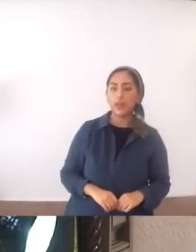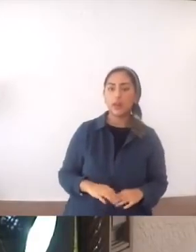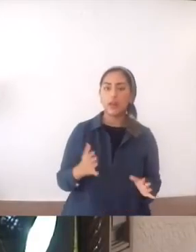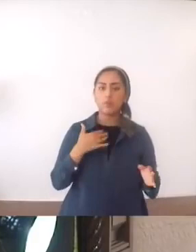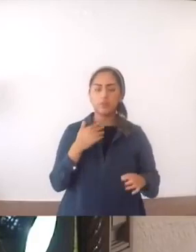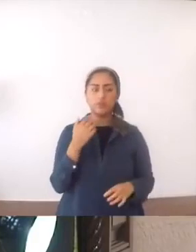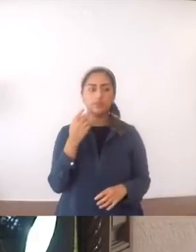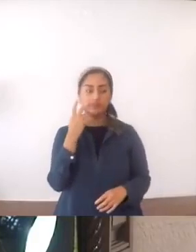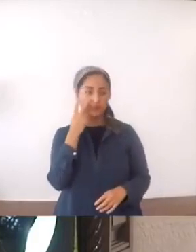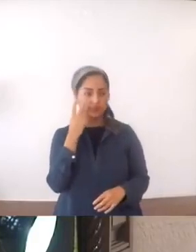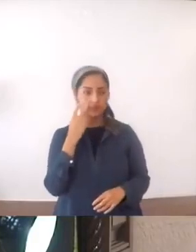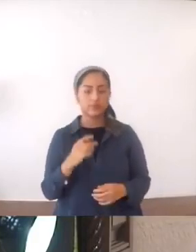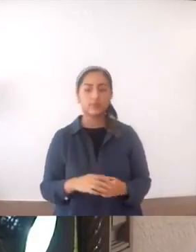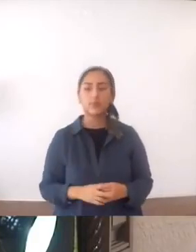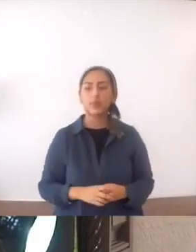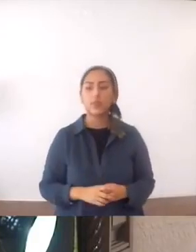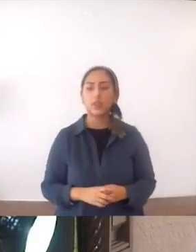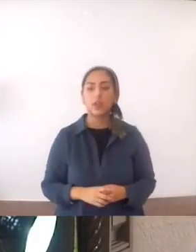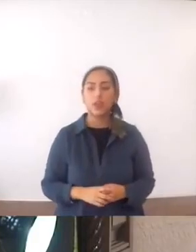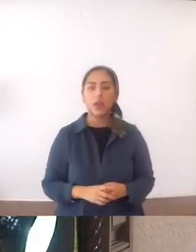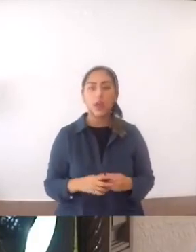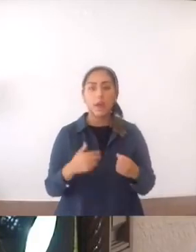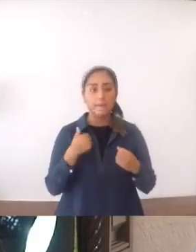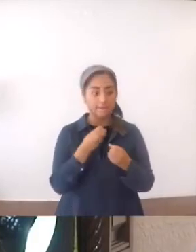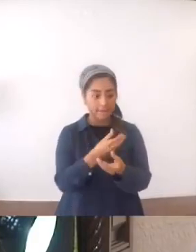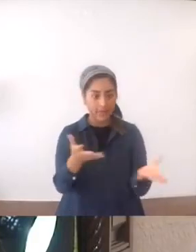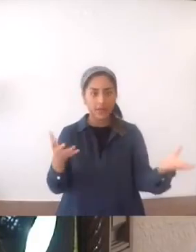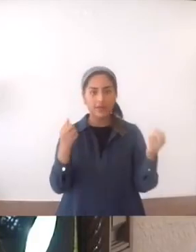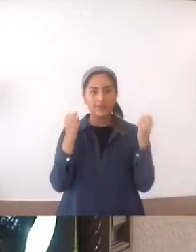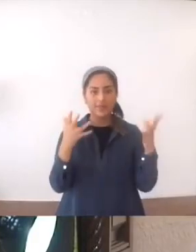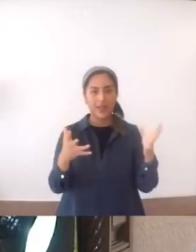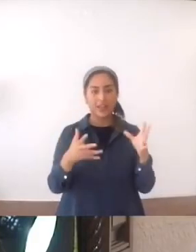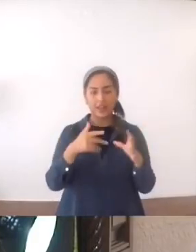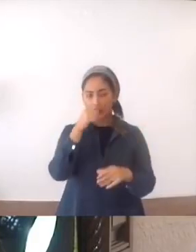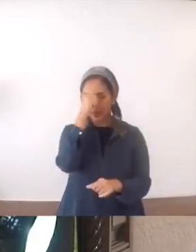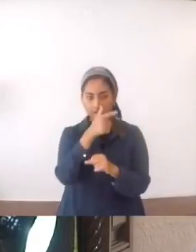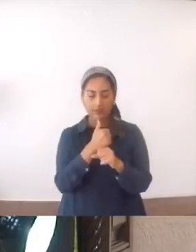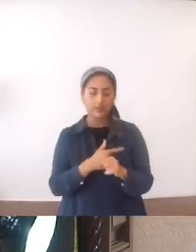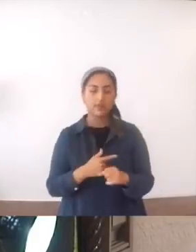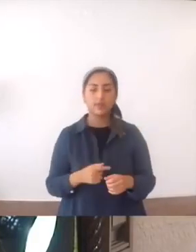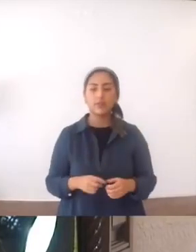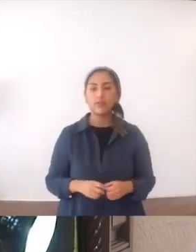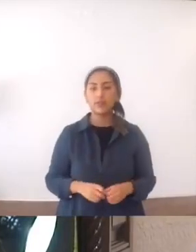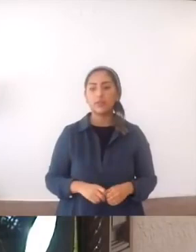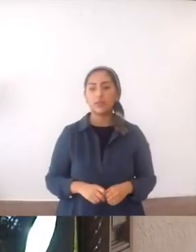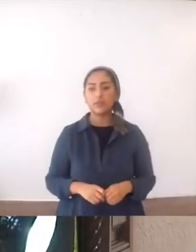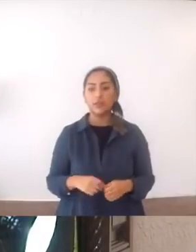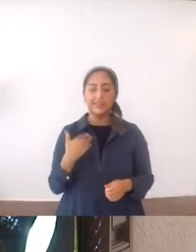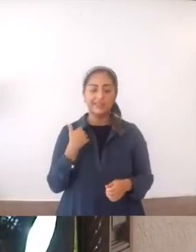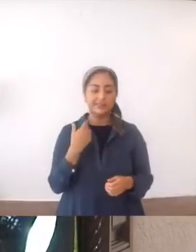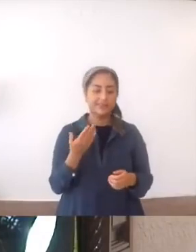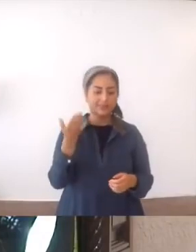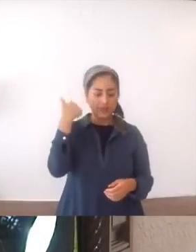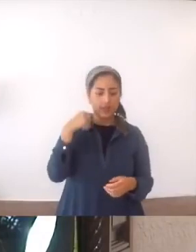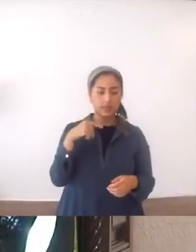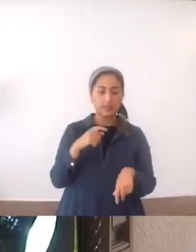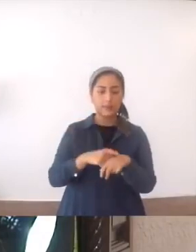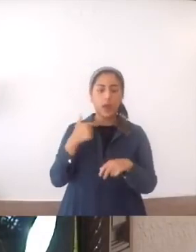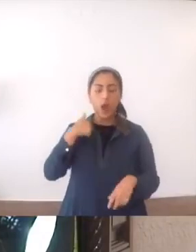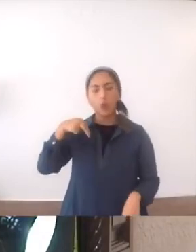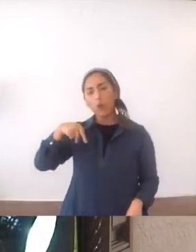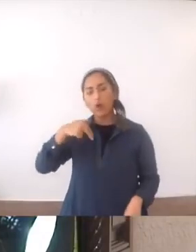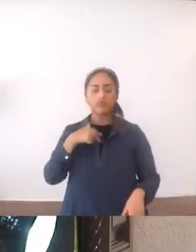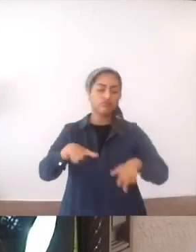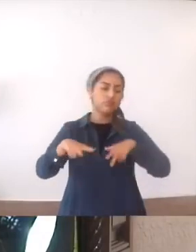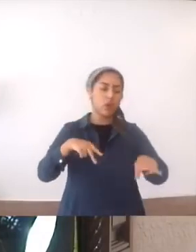wanted to clarify. Yo hacía una observación I made a point out. a varios hermanos en estos días. I said this to several brothers during Hace this day.